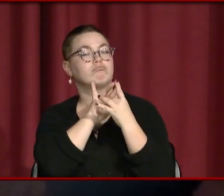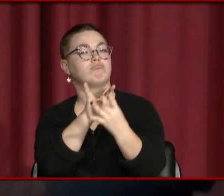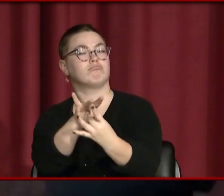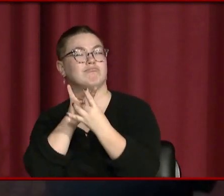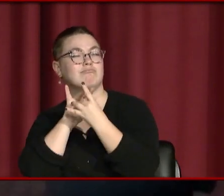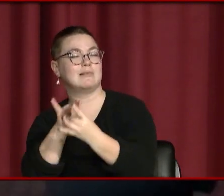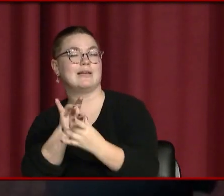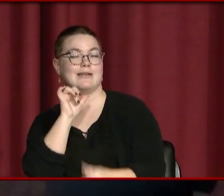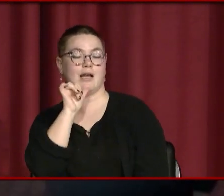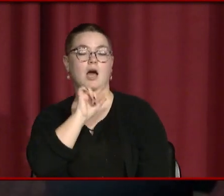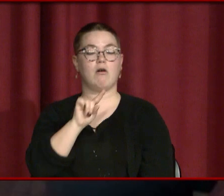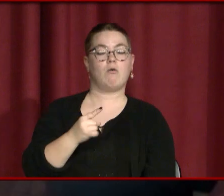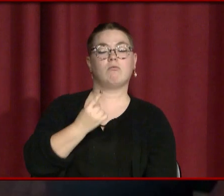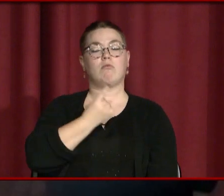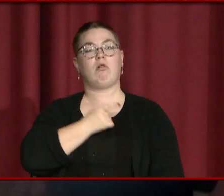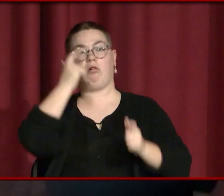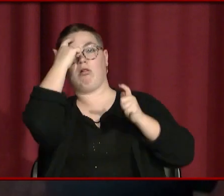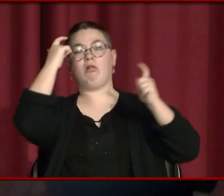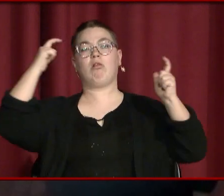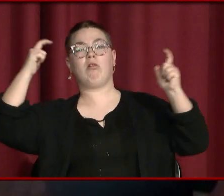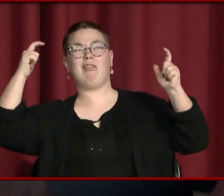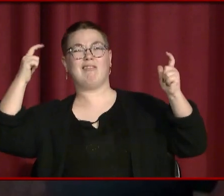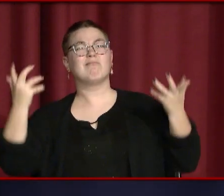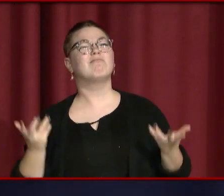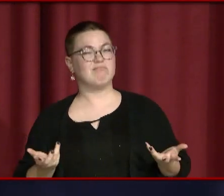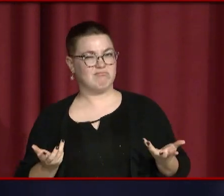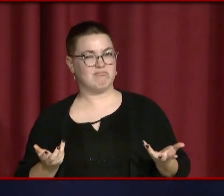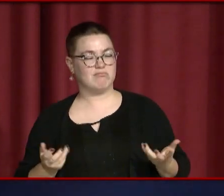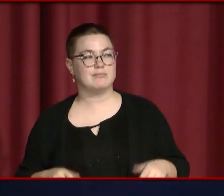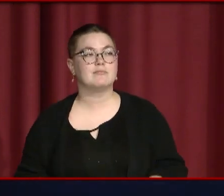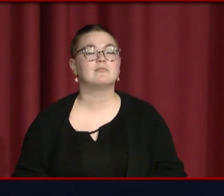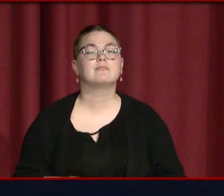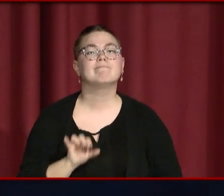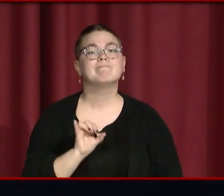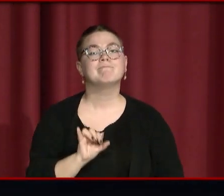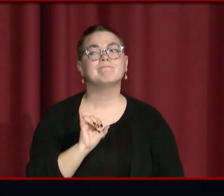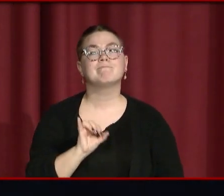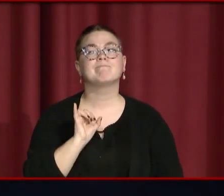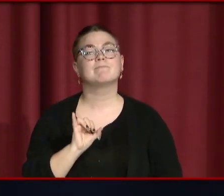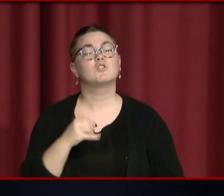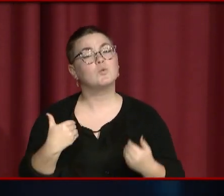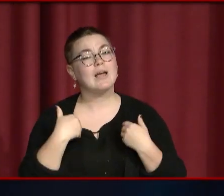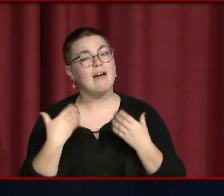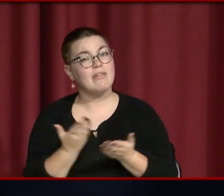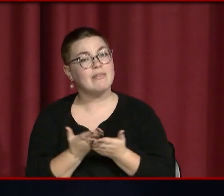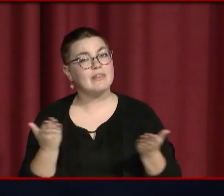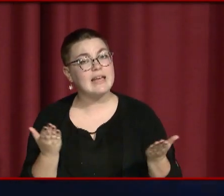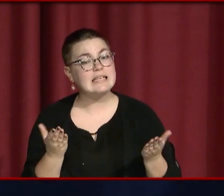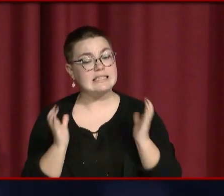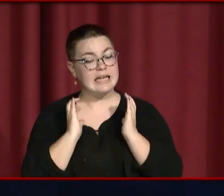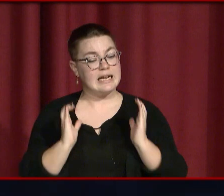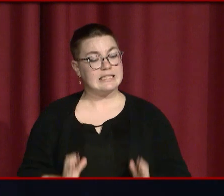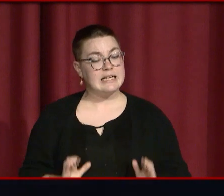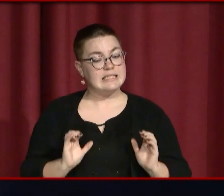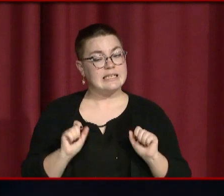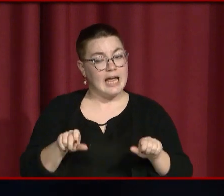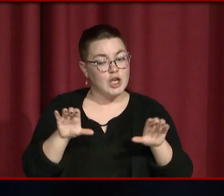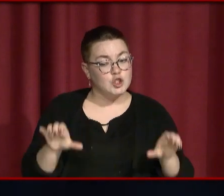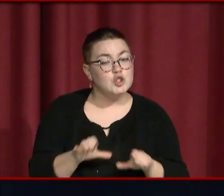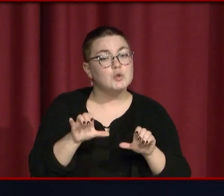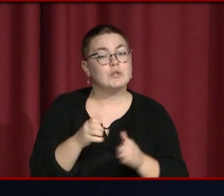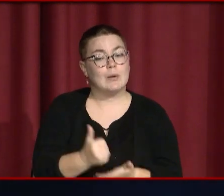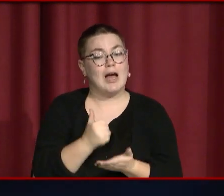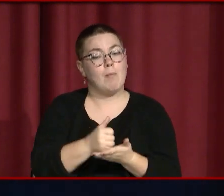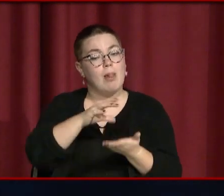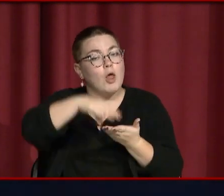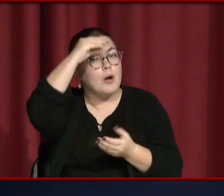about their needs and interests. So are there things that citizens can do to learn more that you would